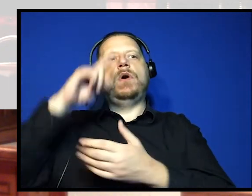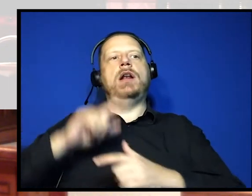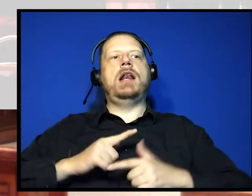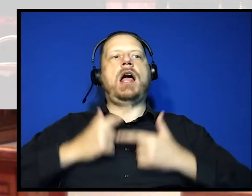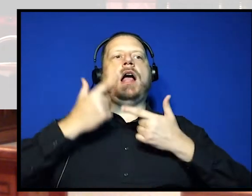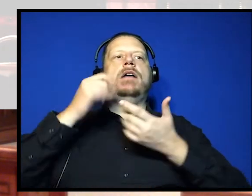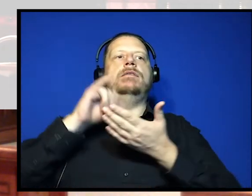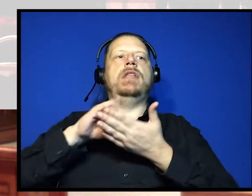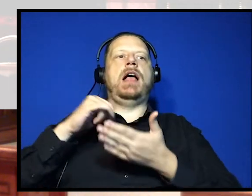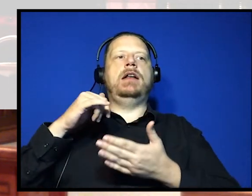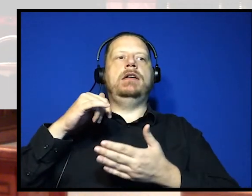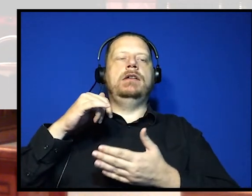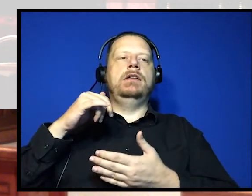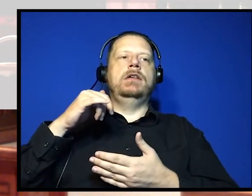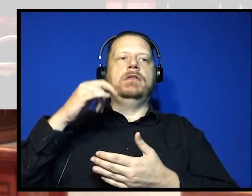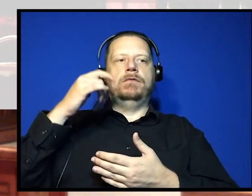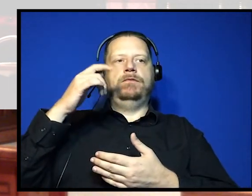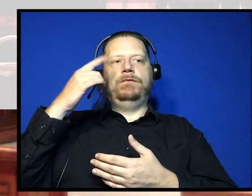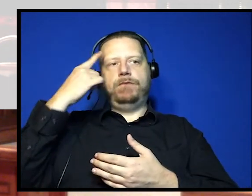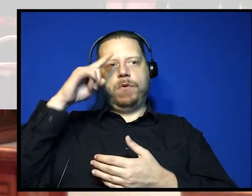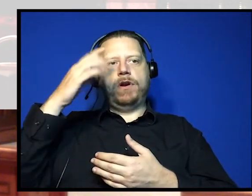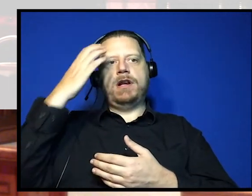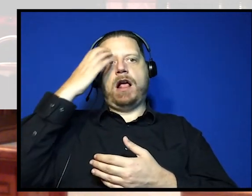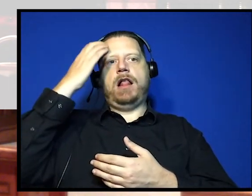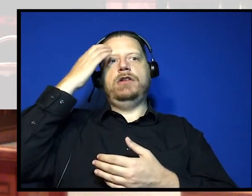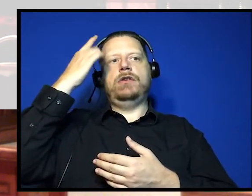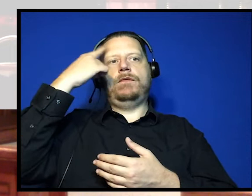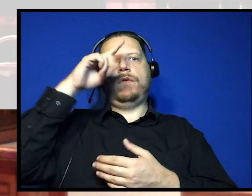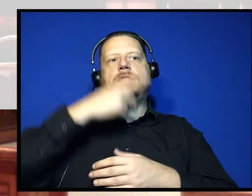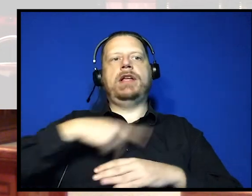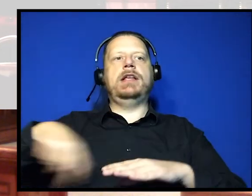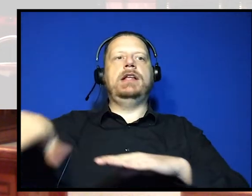praise, for life and for knowledge of the